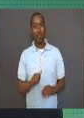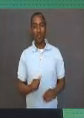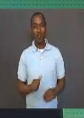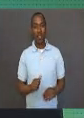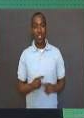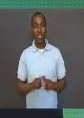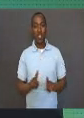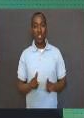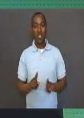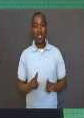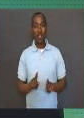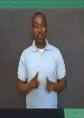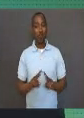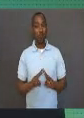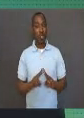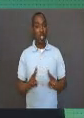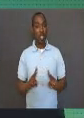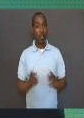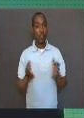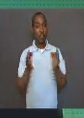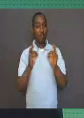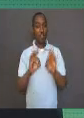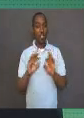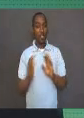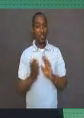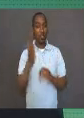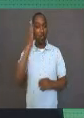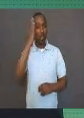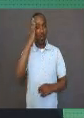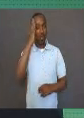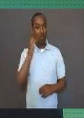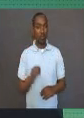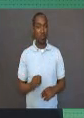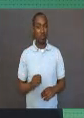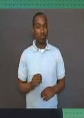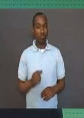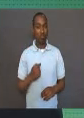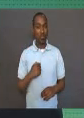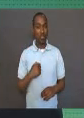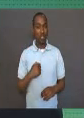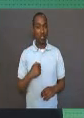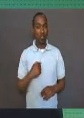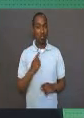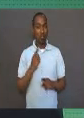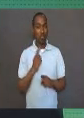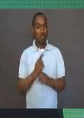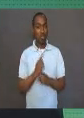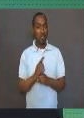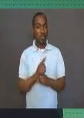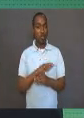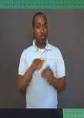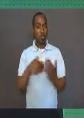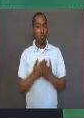I know they are necessary, so I make sure to get them all the